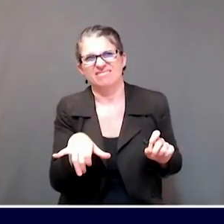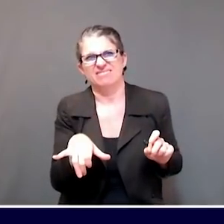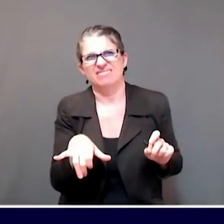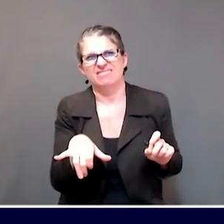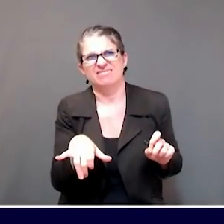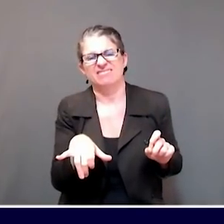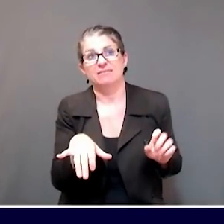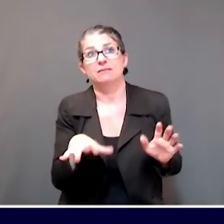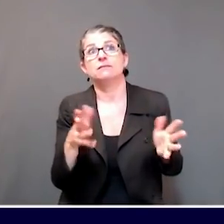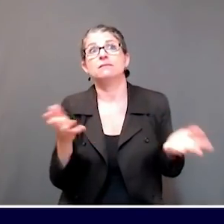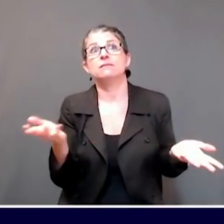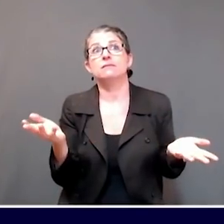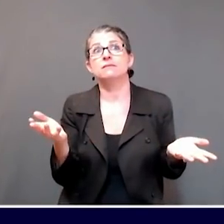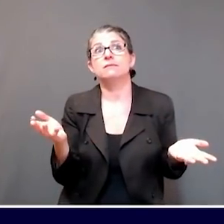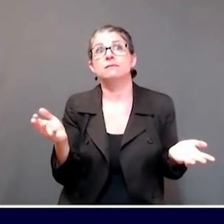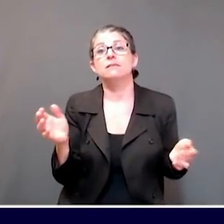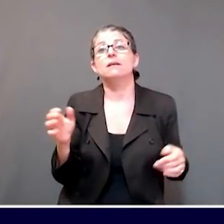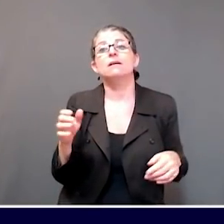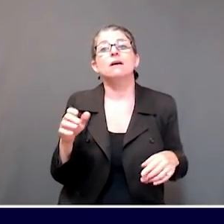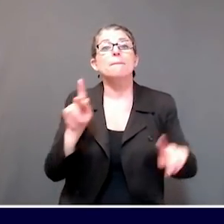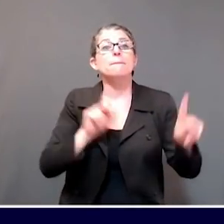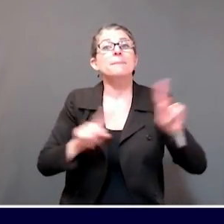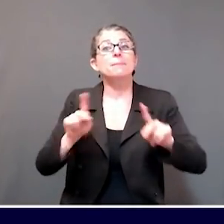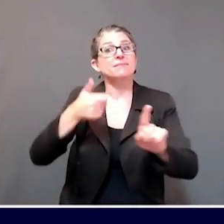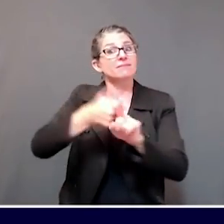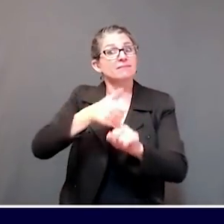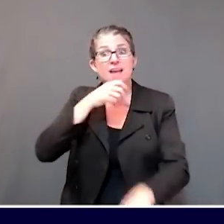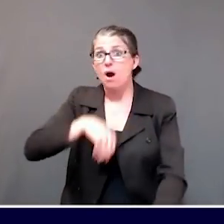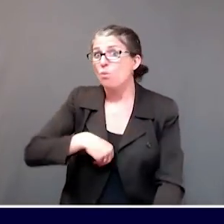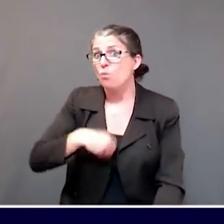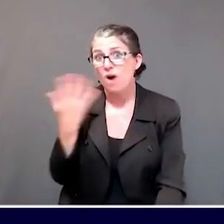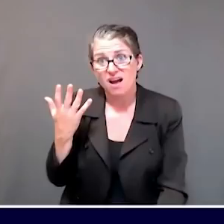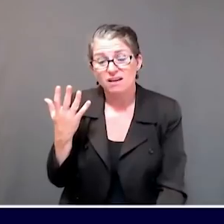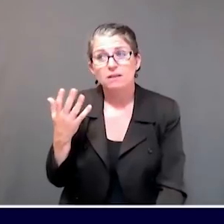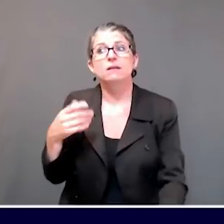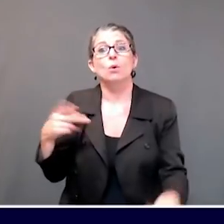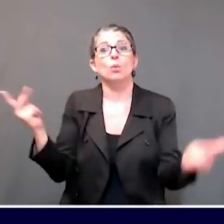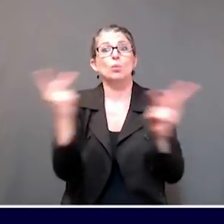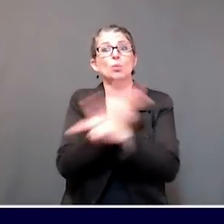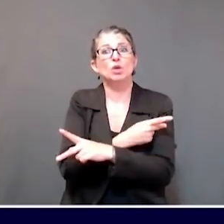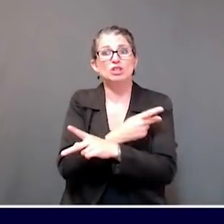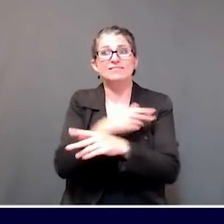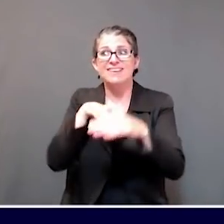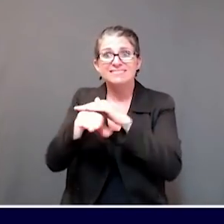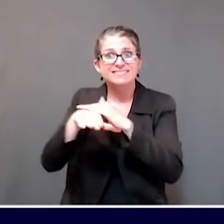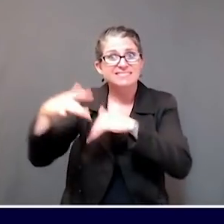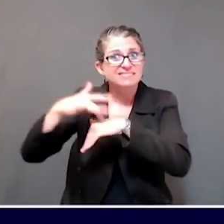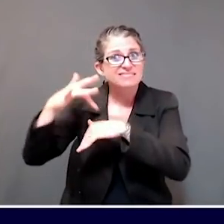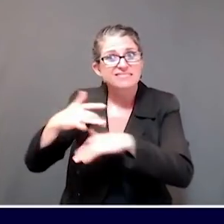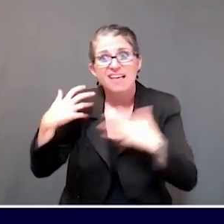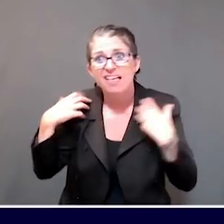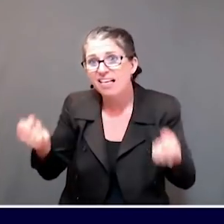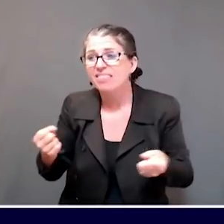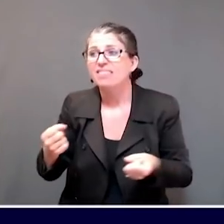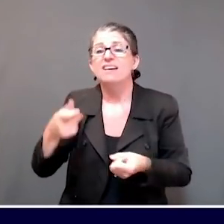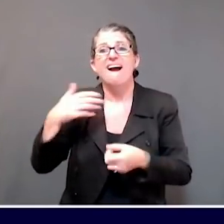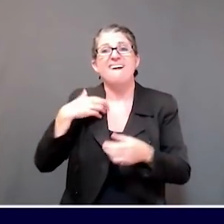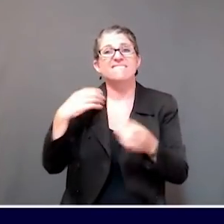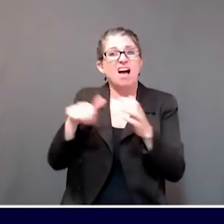of COVID-19. They're at elevated risk. So people at elevated risk can qualify to get a test under our standing